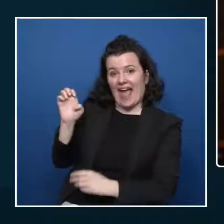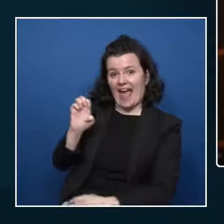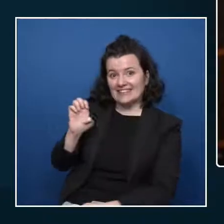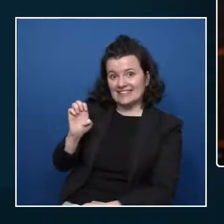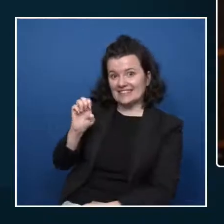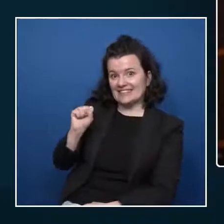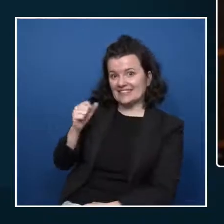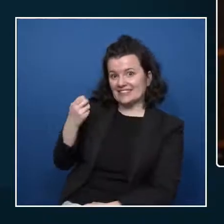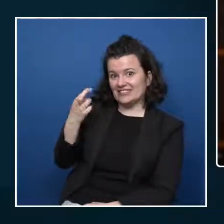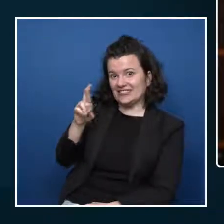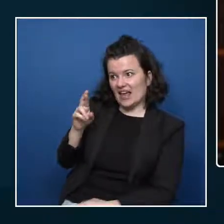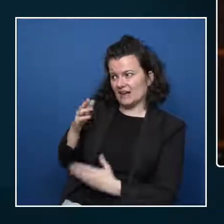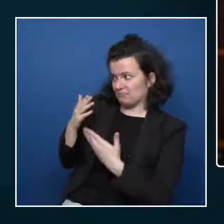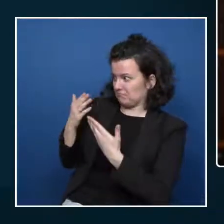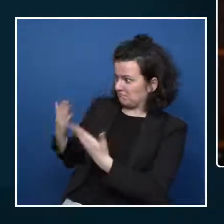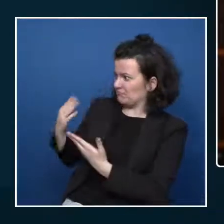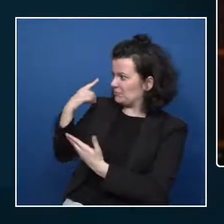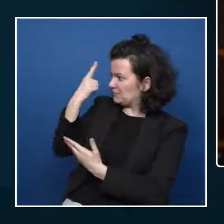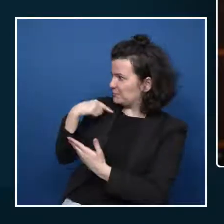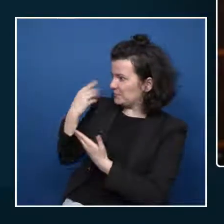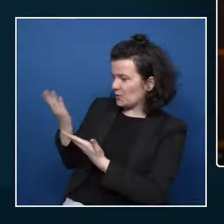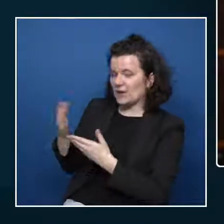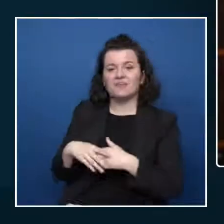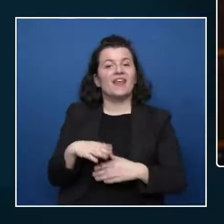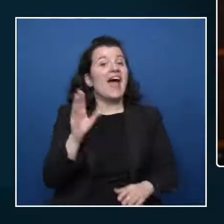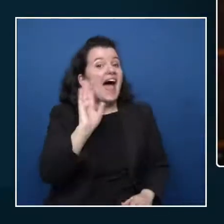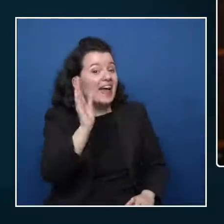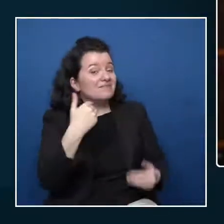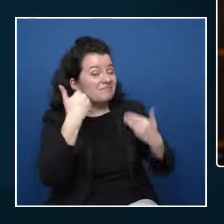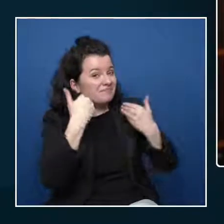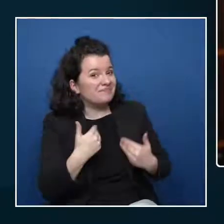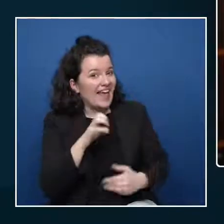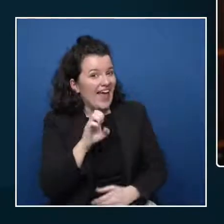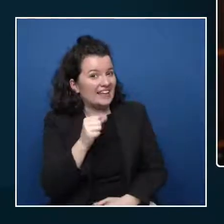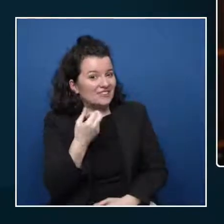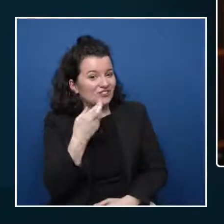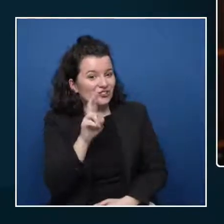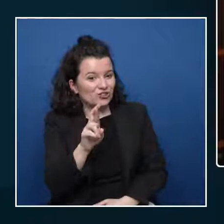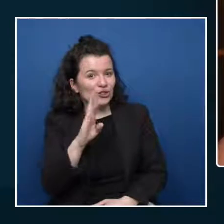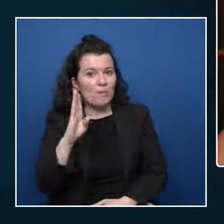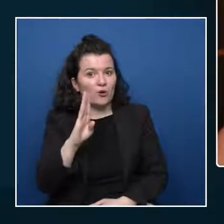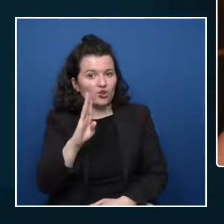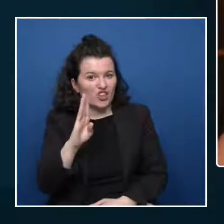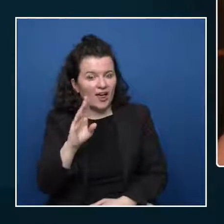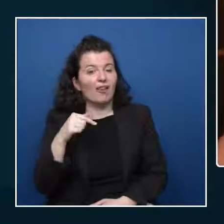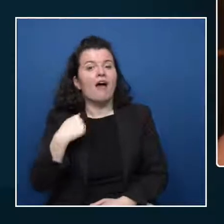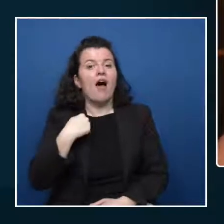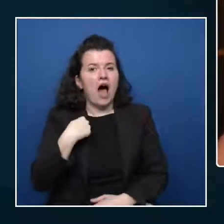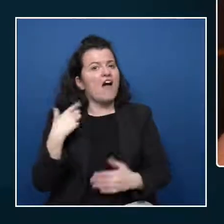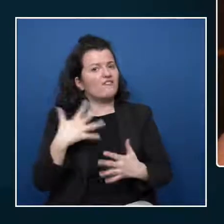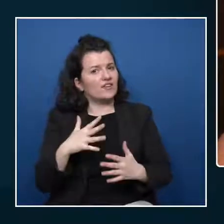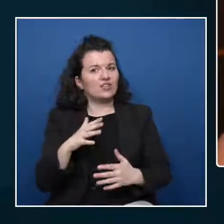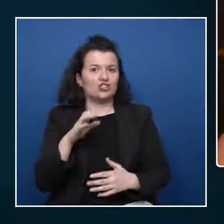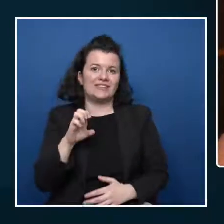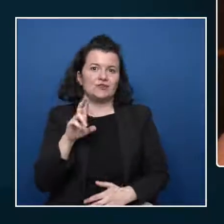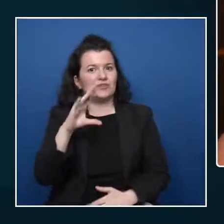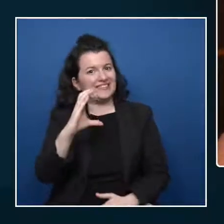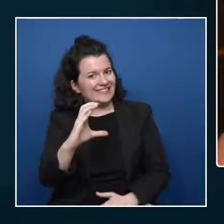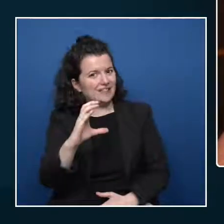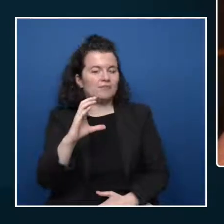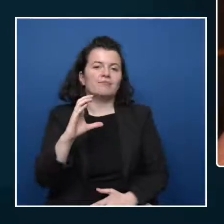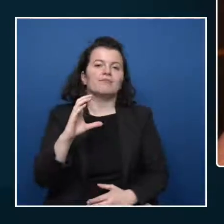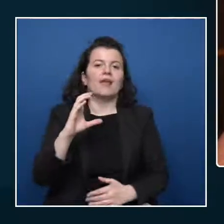Yes, so my name's Esther Bartel. I've been very active in the EUC, End User